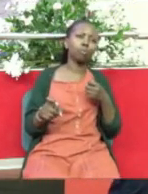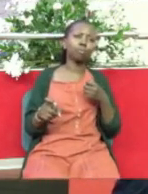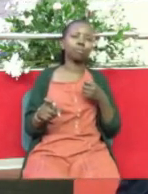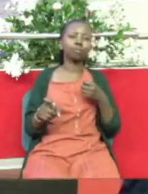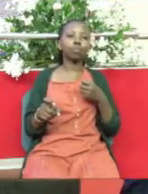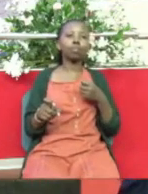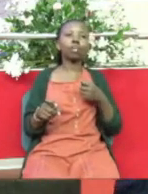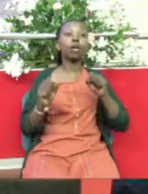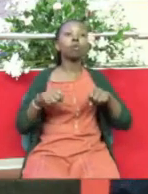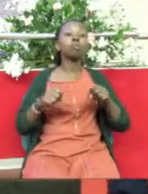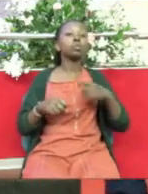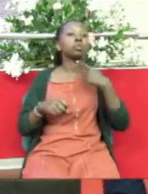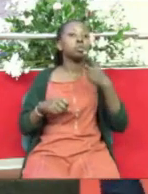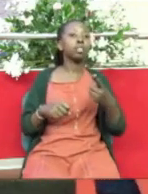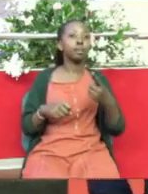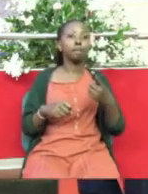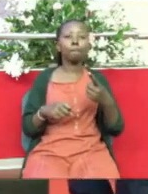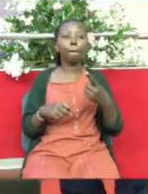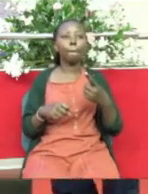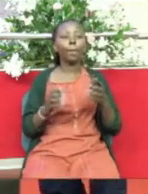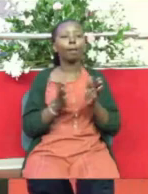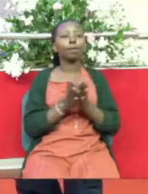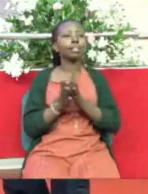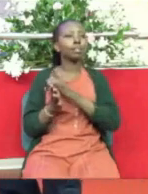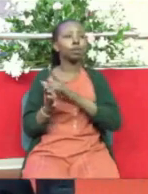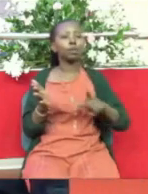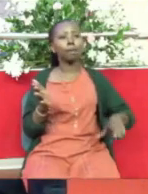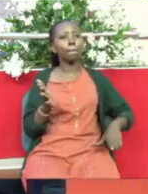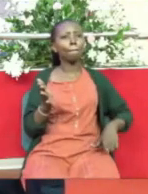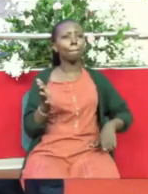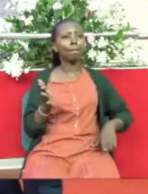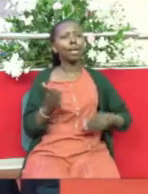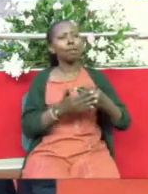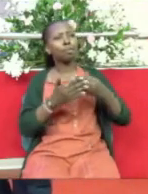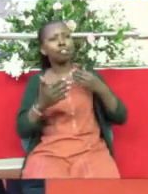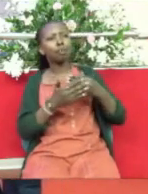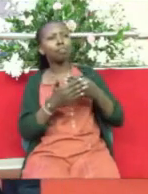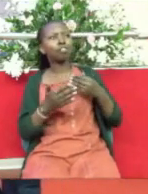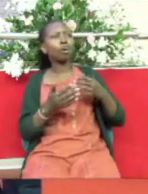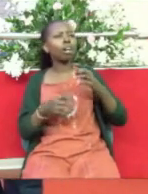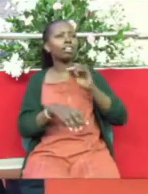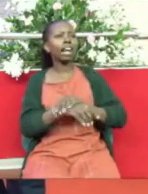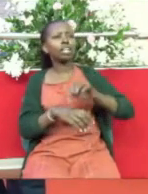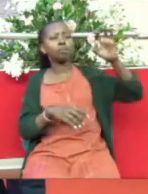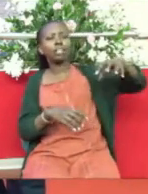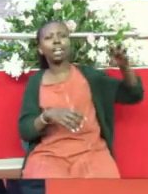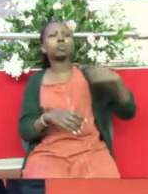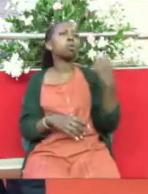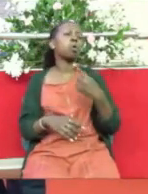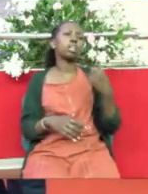tractors. I'm talking about myself. Amen. Amen. That was the only available means of transport. A